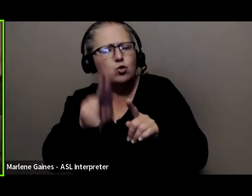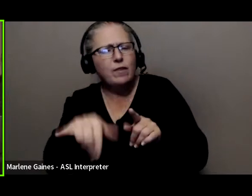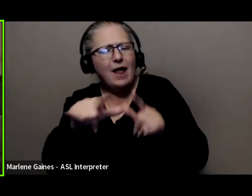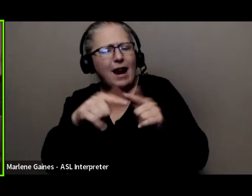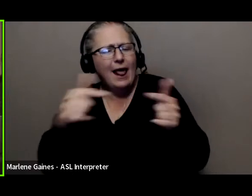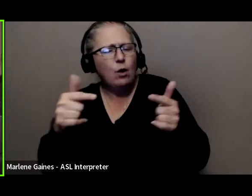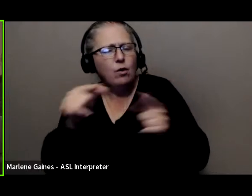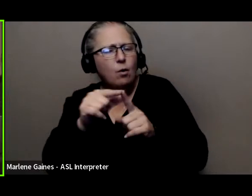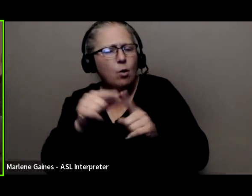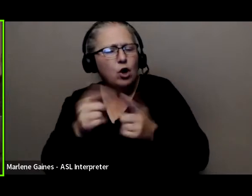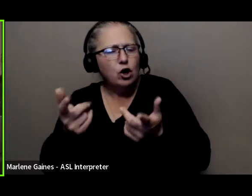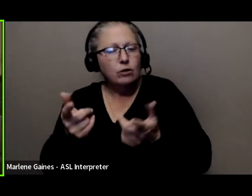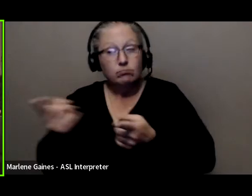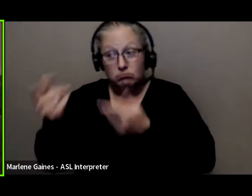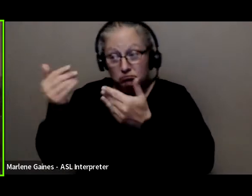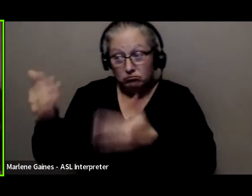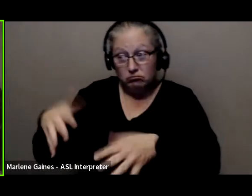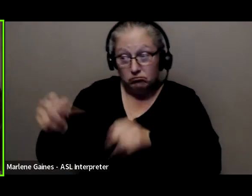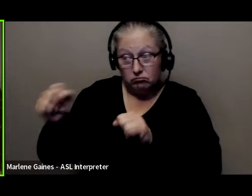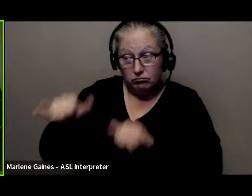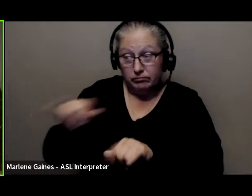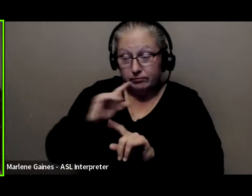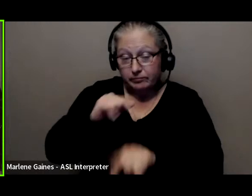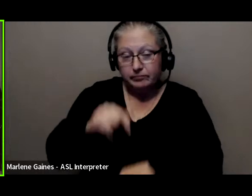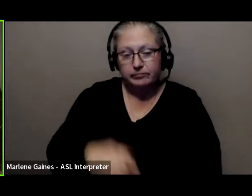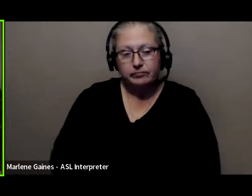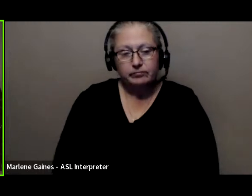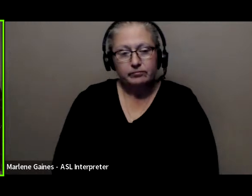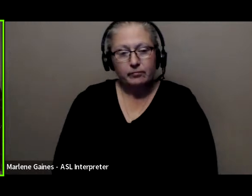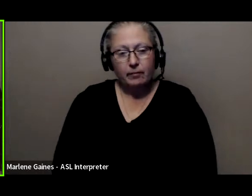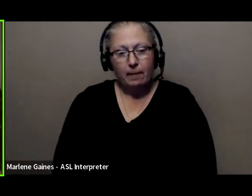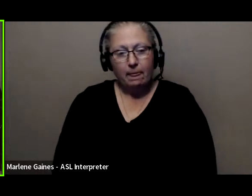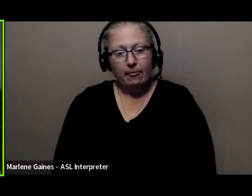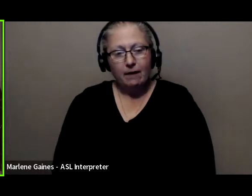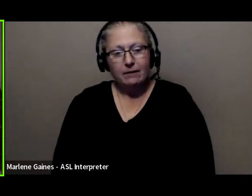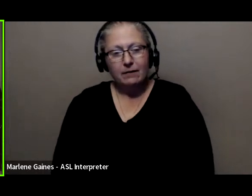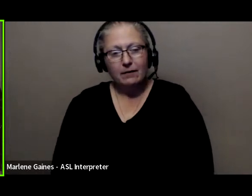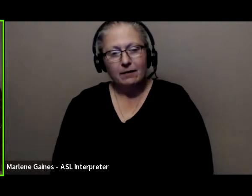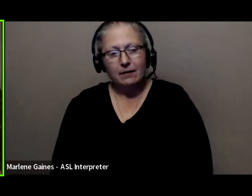language? Do you want to take that? You want me to? Okay.